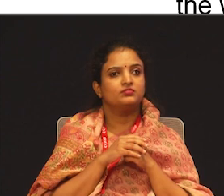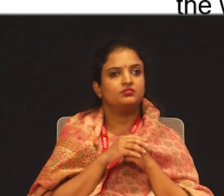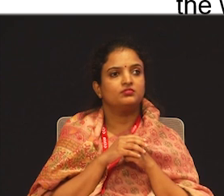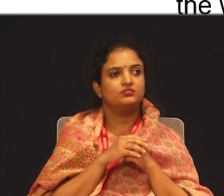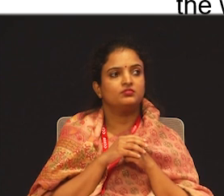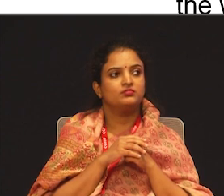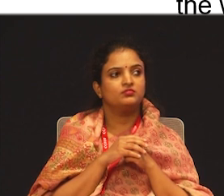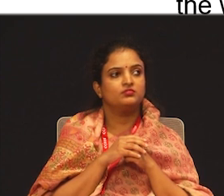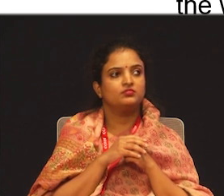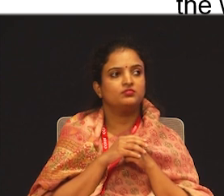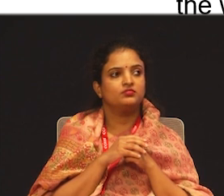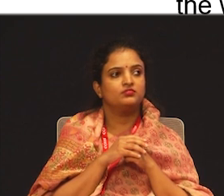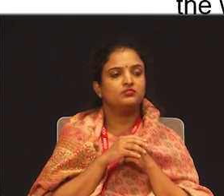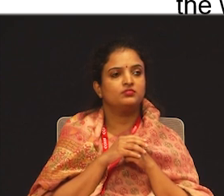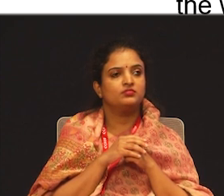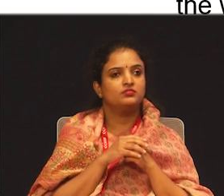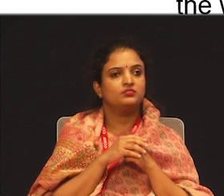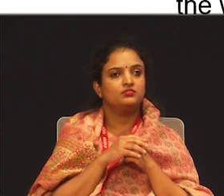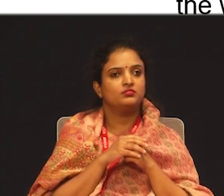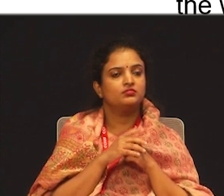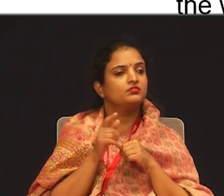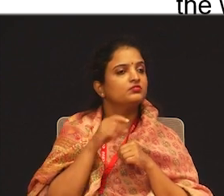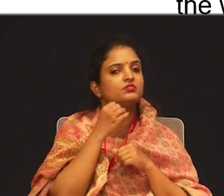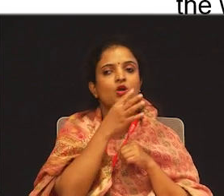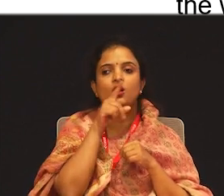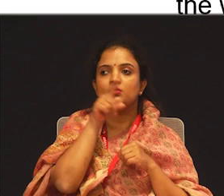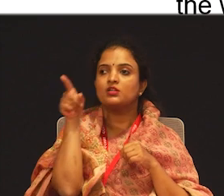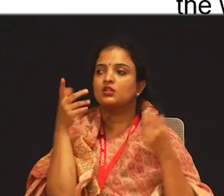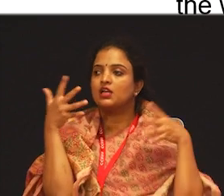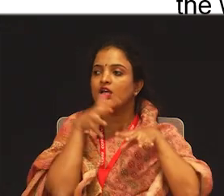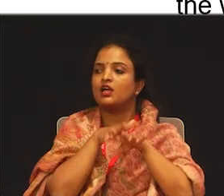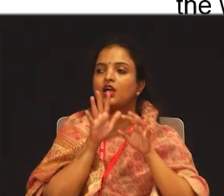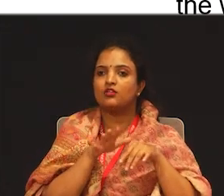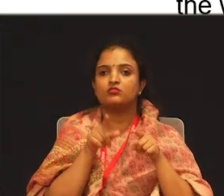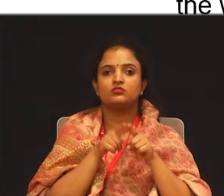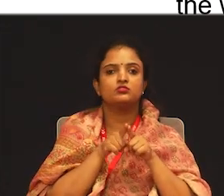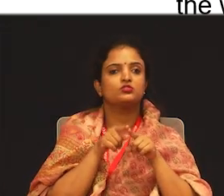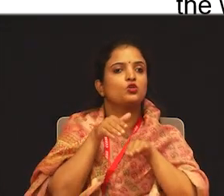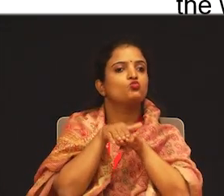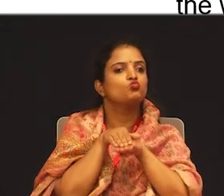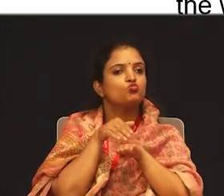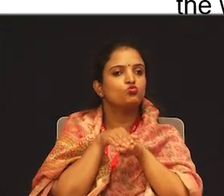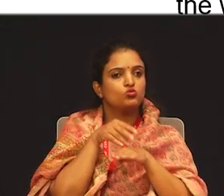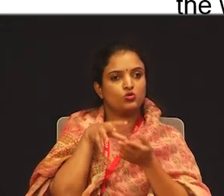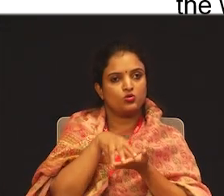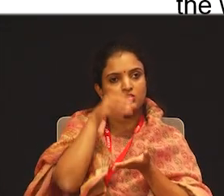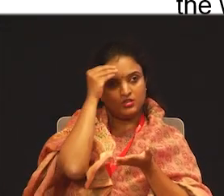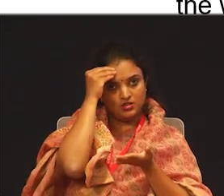So how many of us have included slow learners in our list? Thumbs up.